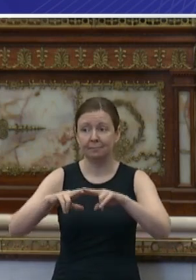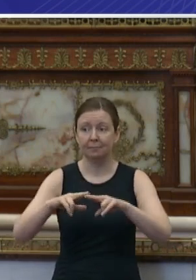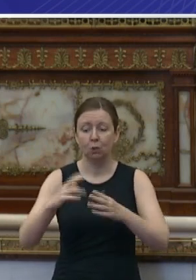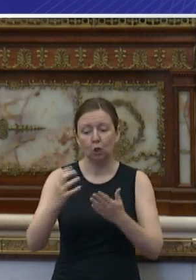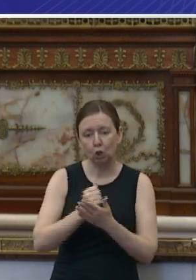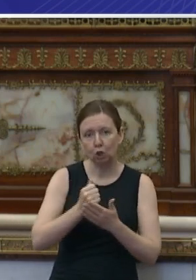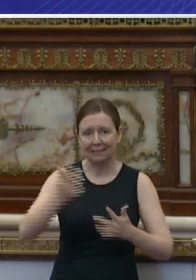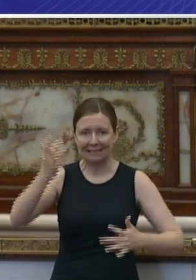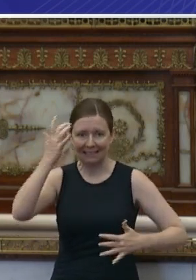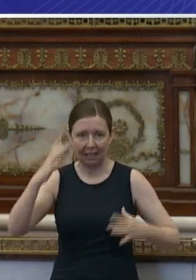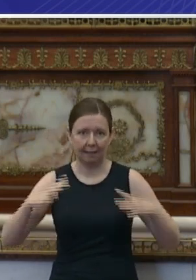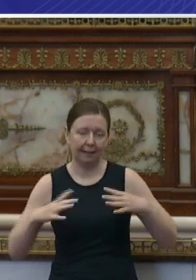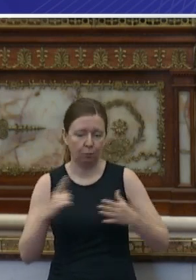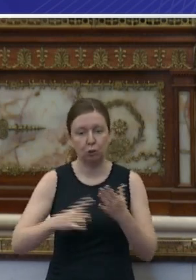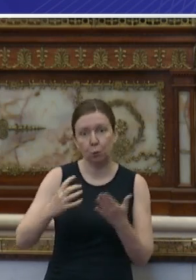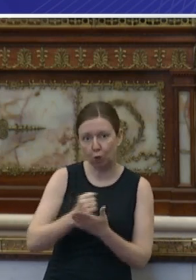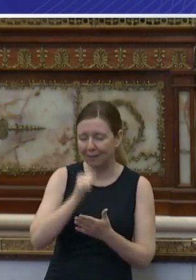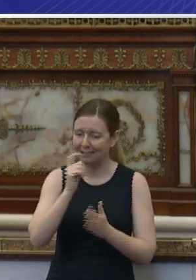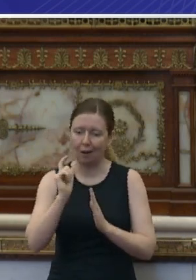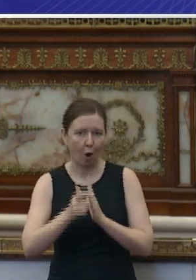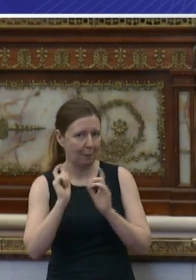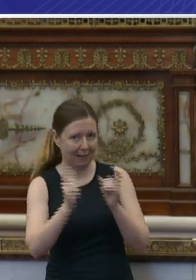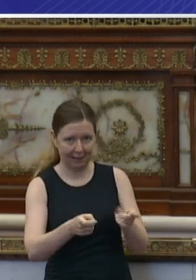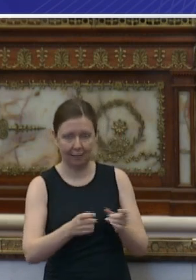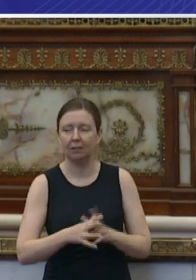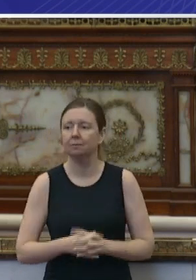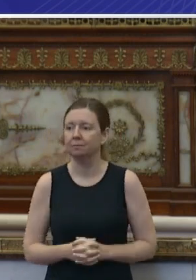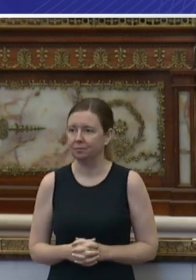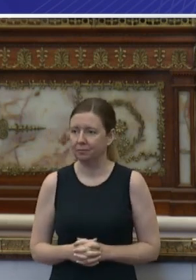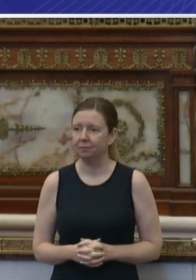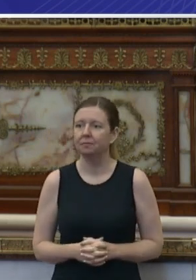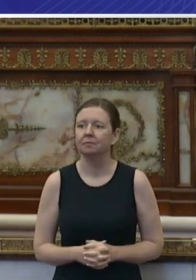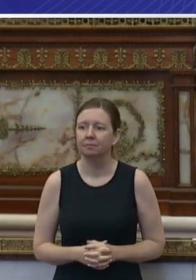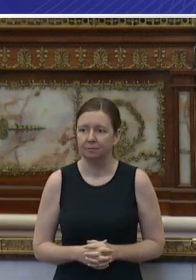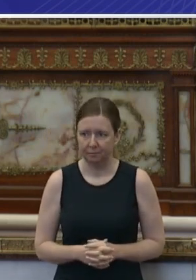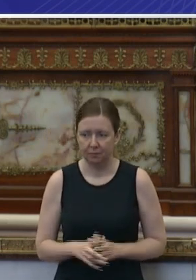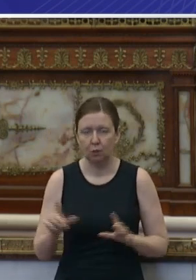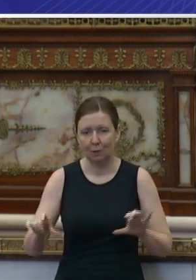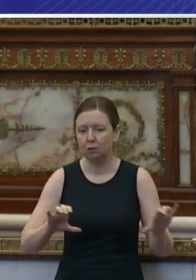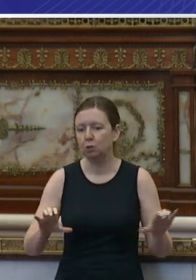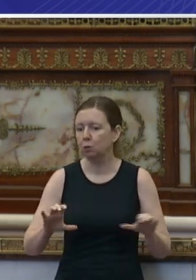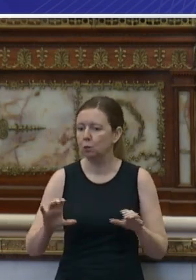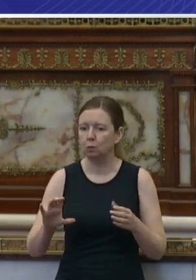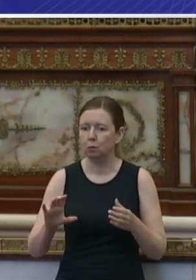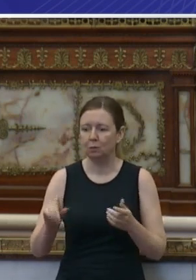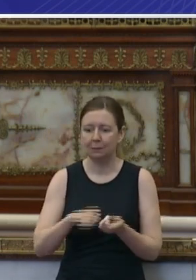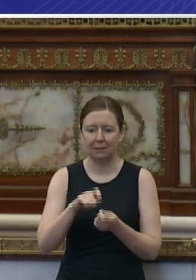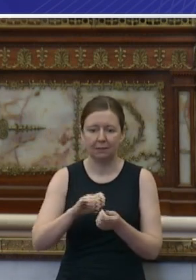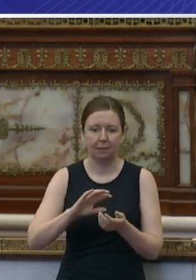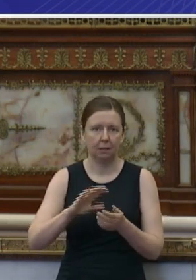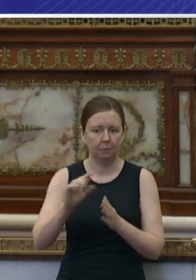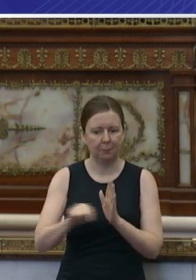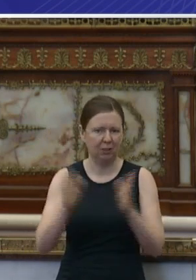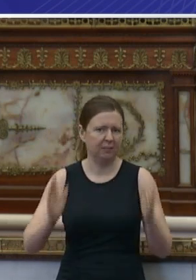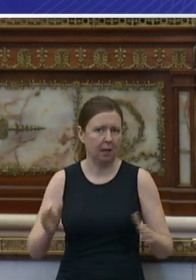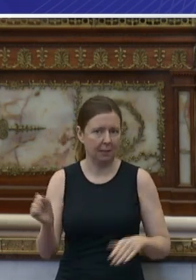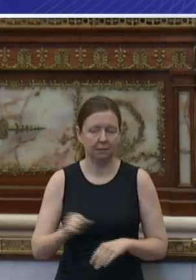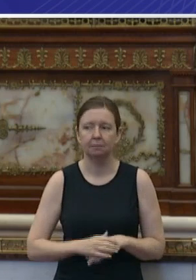earned sick leave. It's what you earn. It's not automatically given to you. You have to work a number of a period of time.